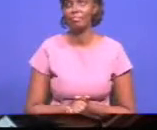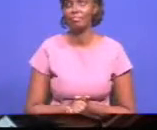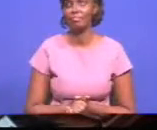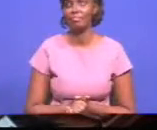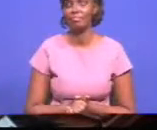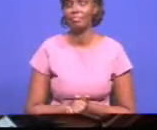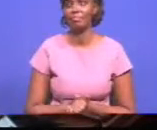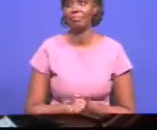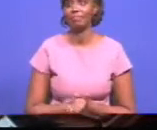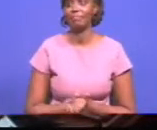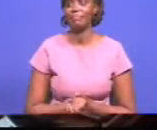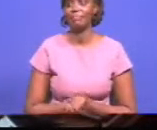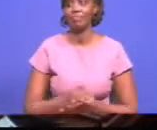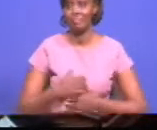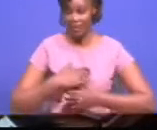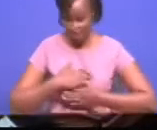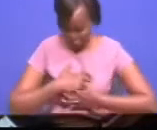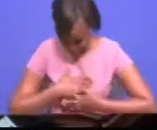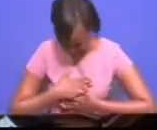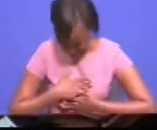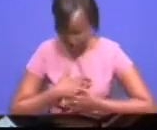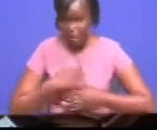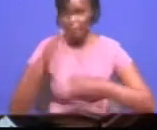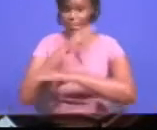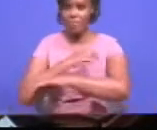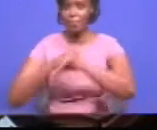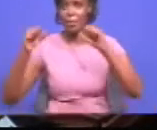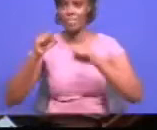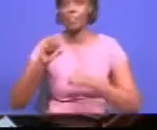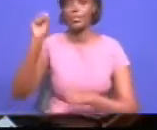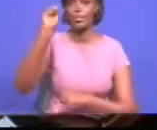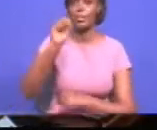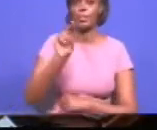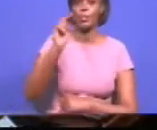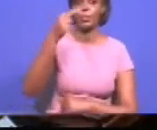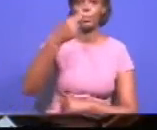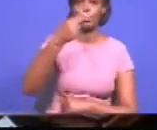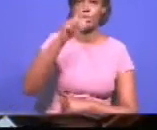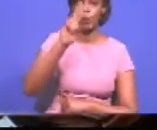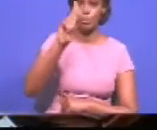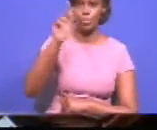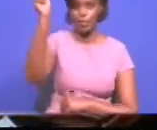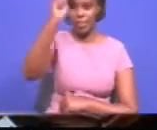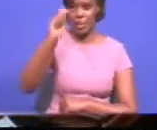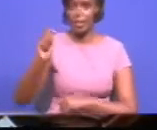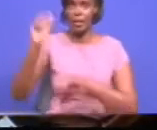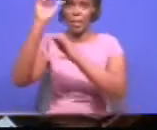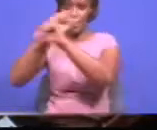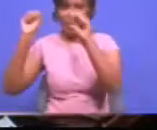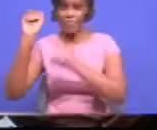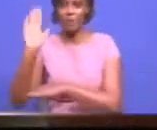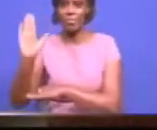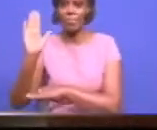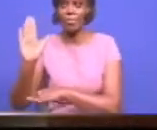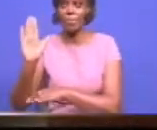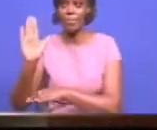Your Excellency, Samia Suluhu Hassan, President of the United Republic of Tanzania,